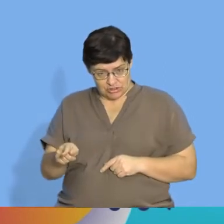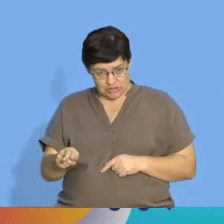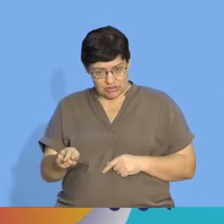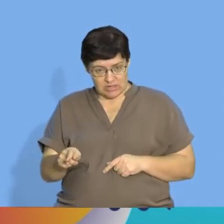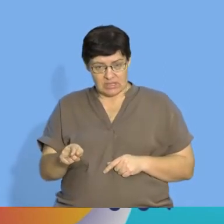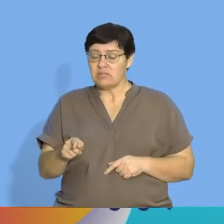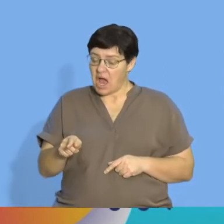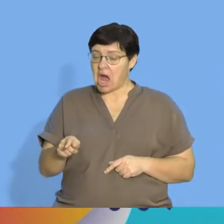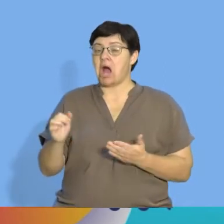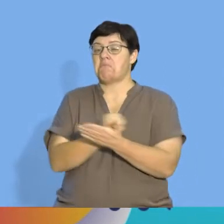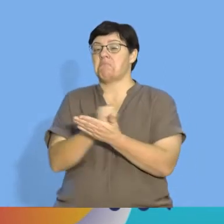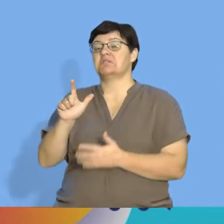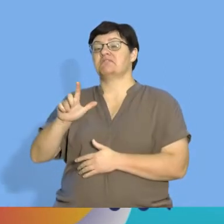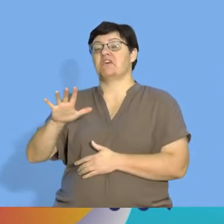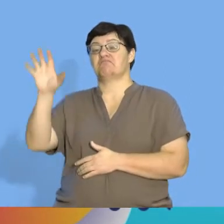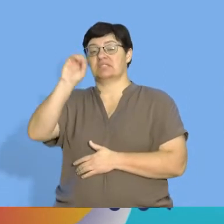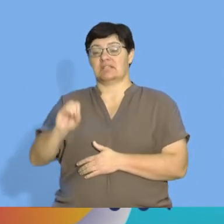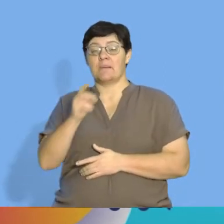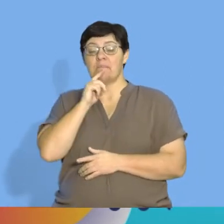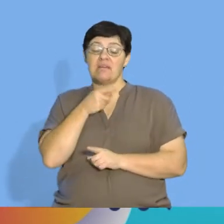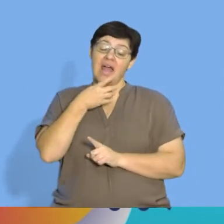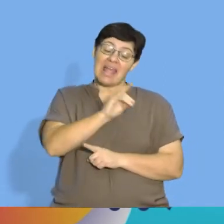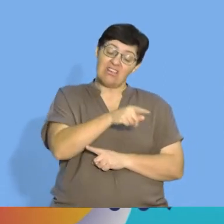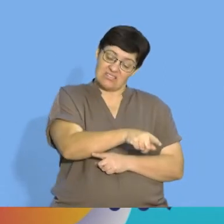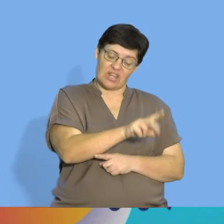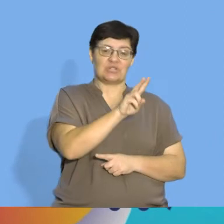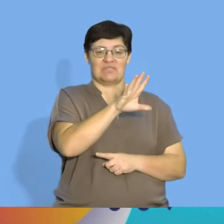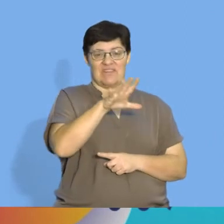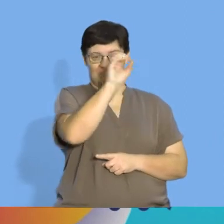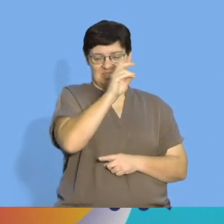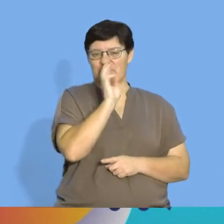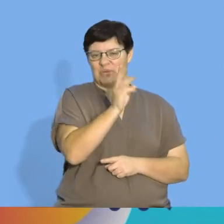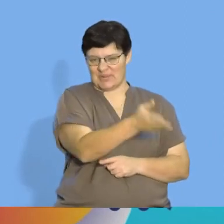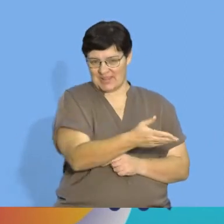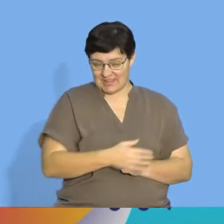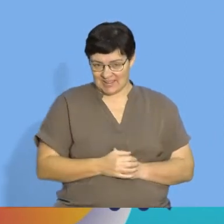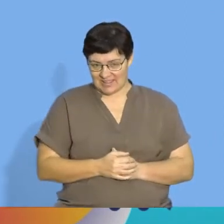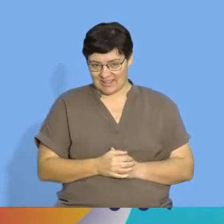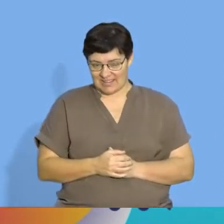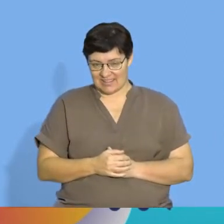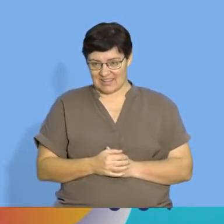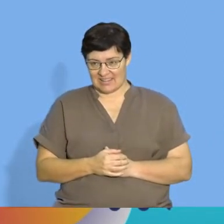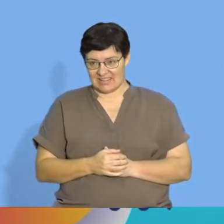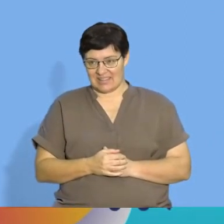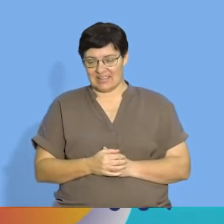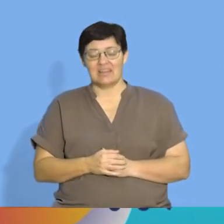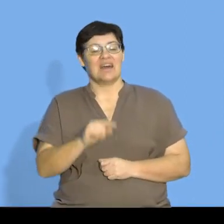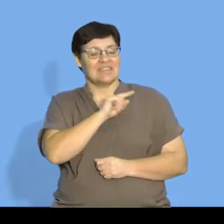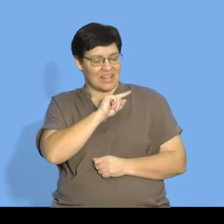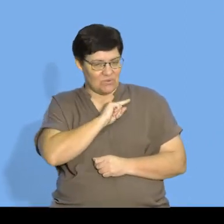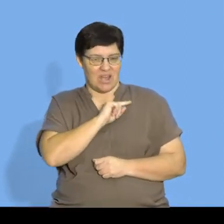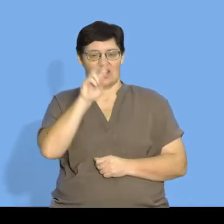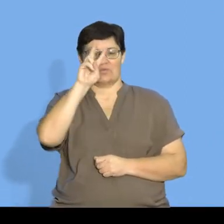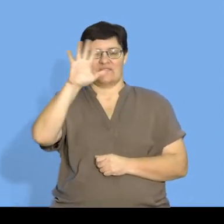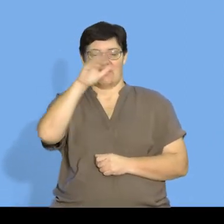that that equals to 75%. Therefore, the cash sales would be 25%. And